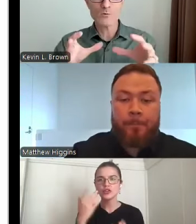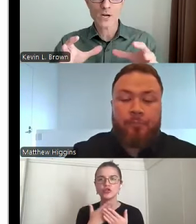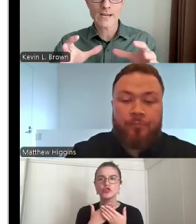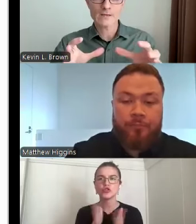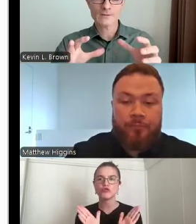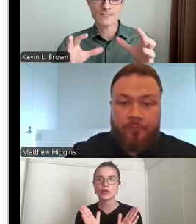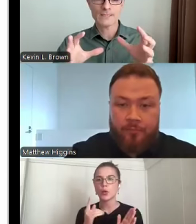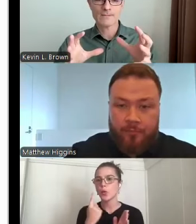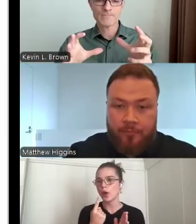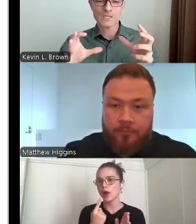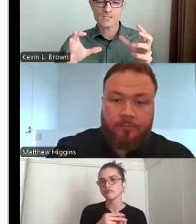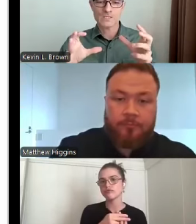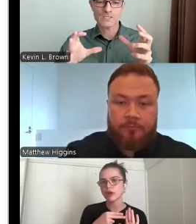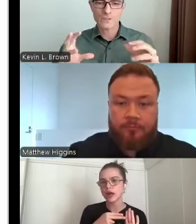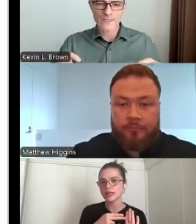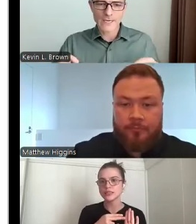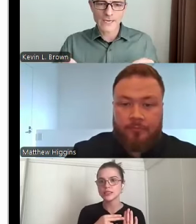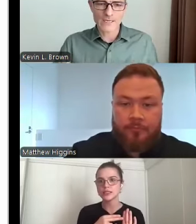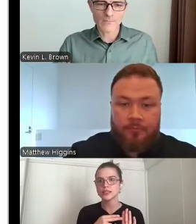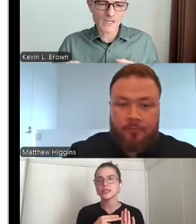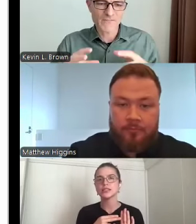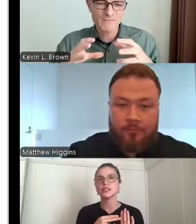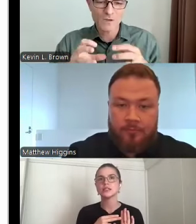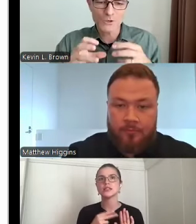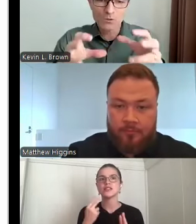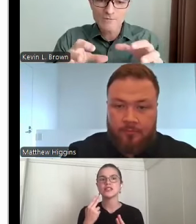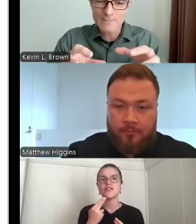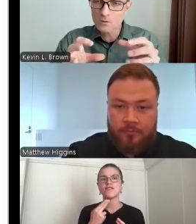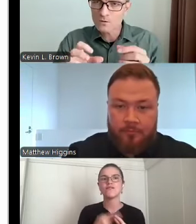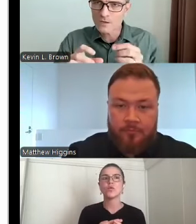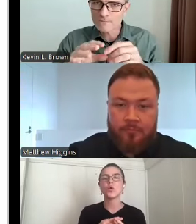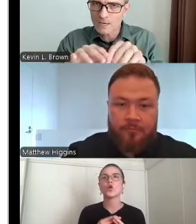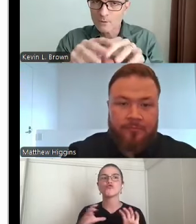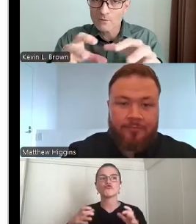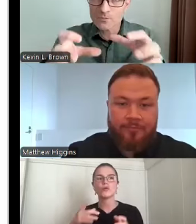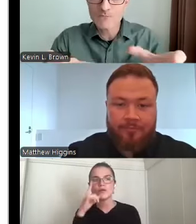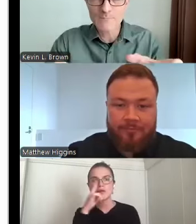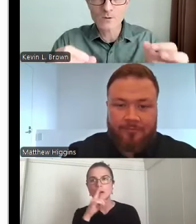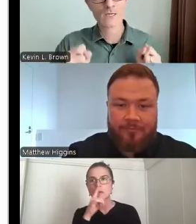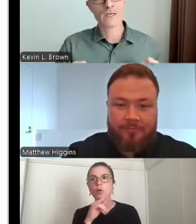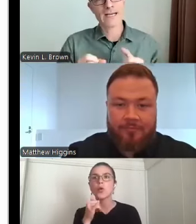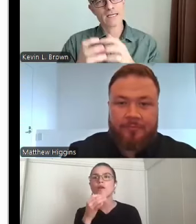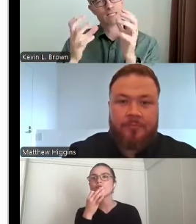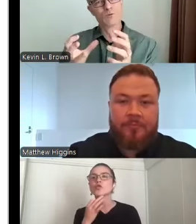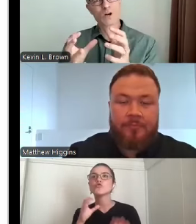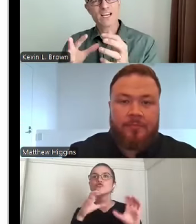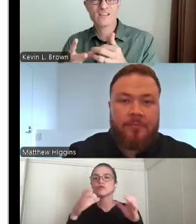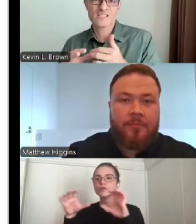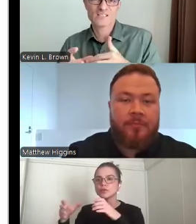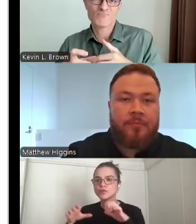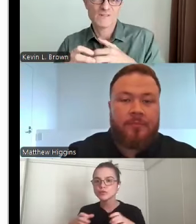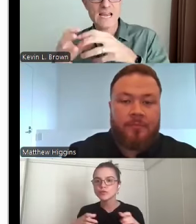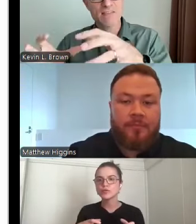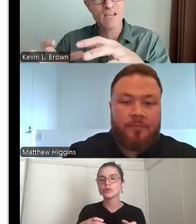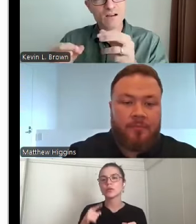single brand is for really a group of people or a couple of groups of people, and a single brand